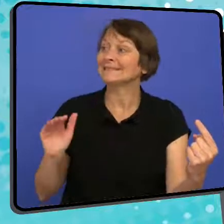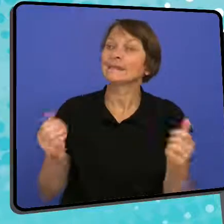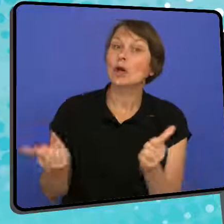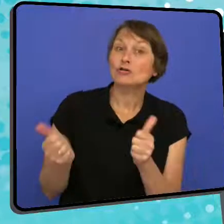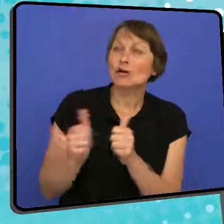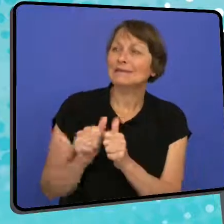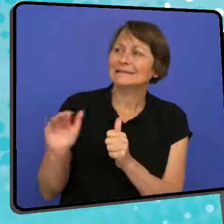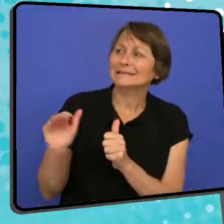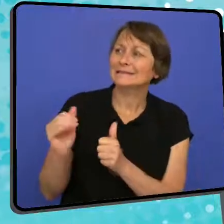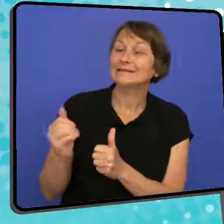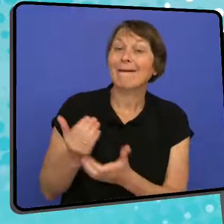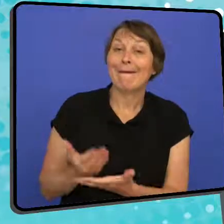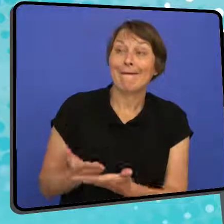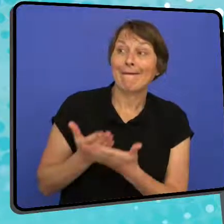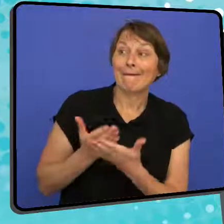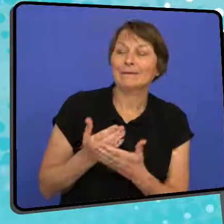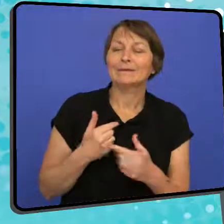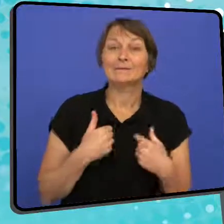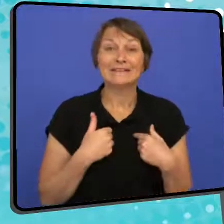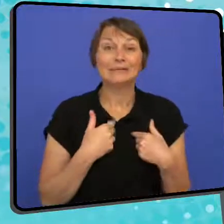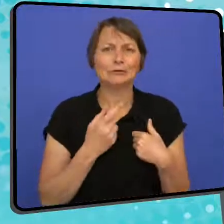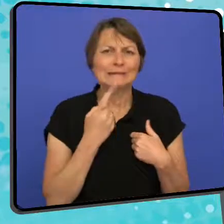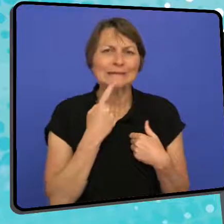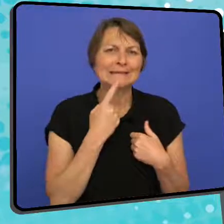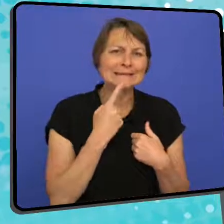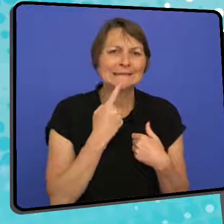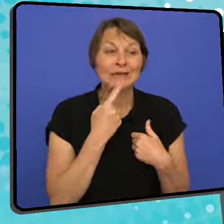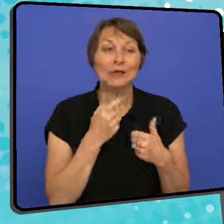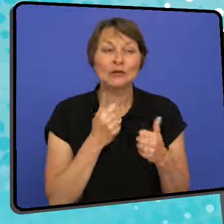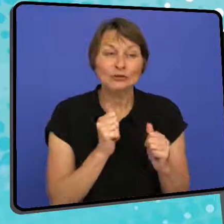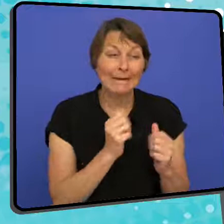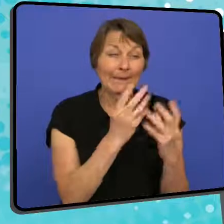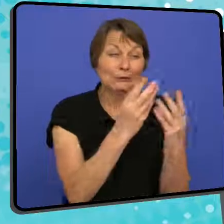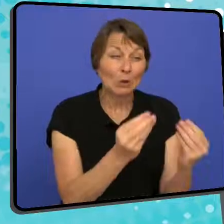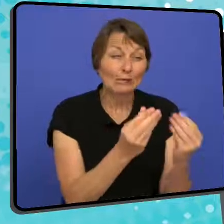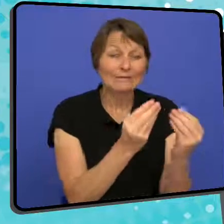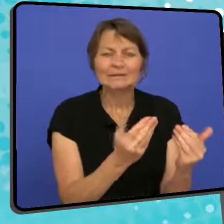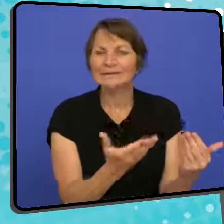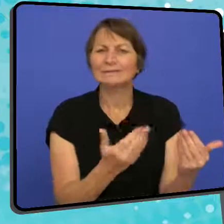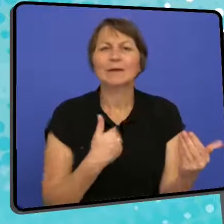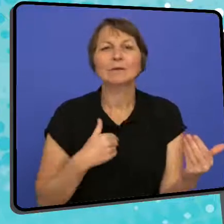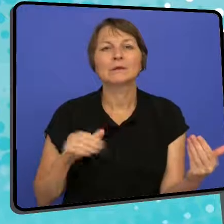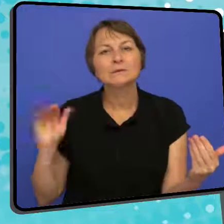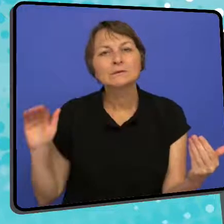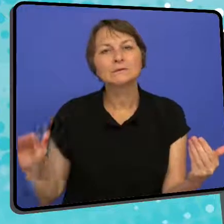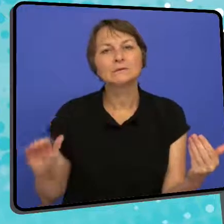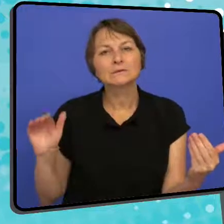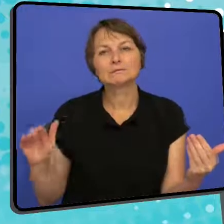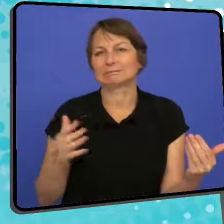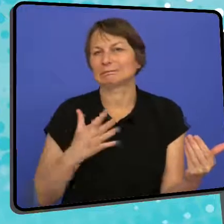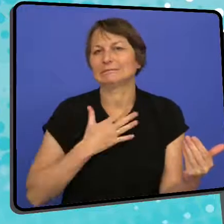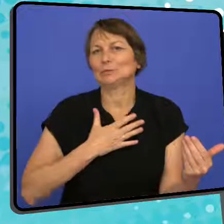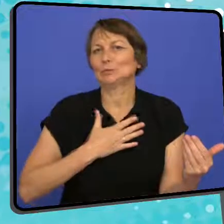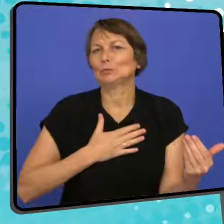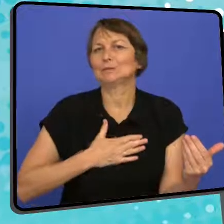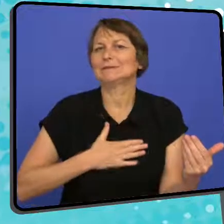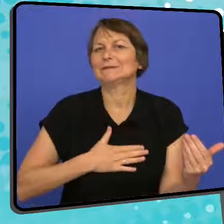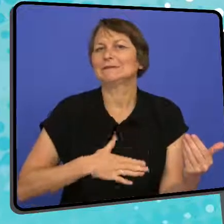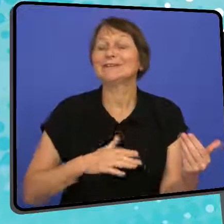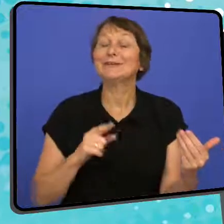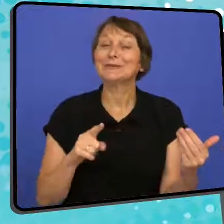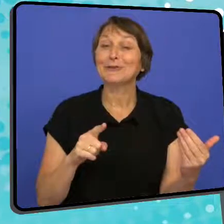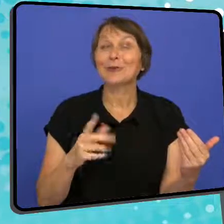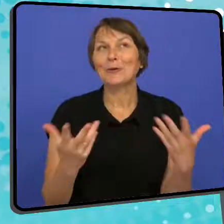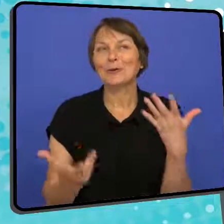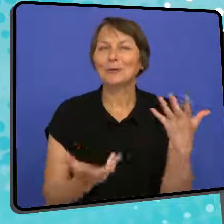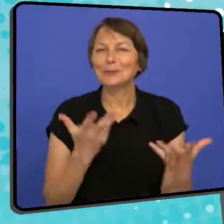I try, of course, a bit myself because I don't want to always grab a colleague whenever I have a problem.